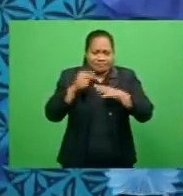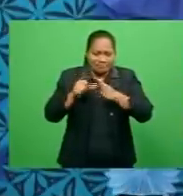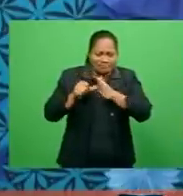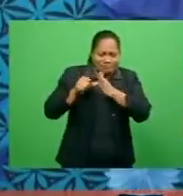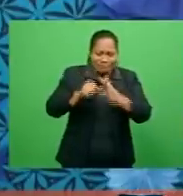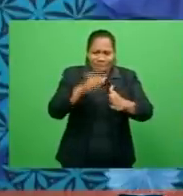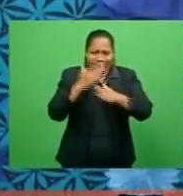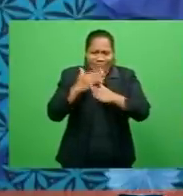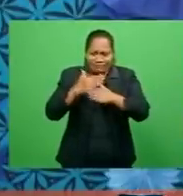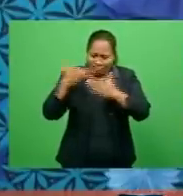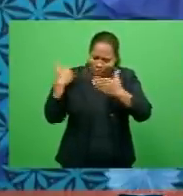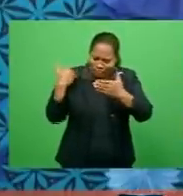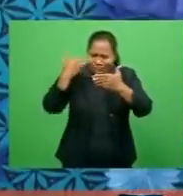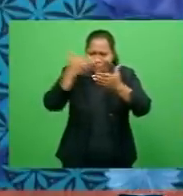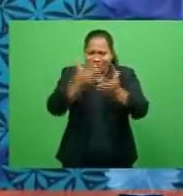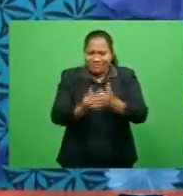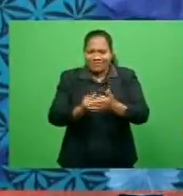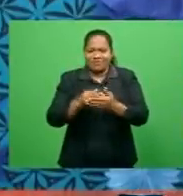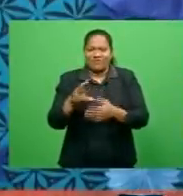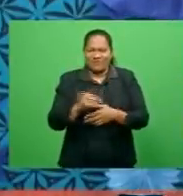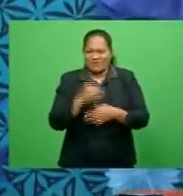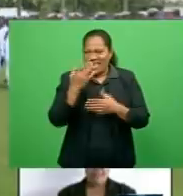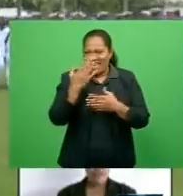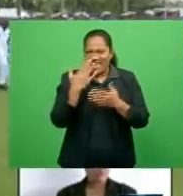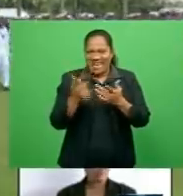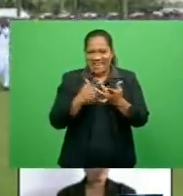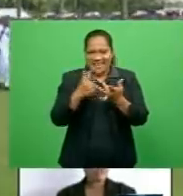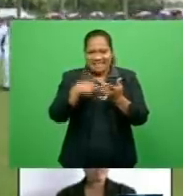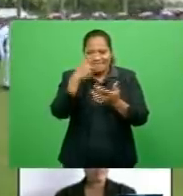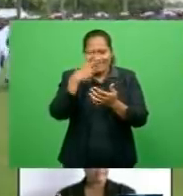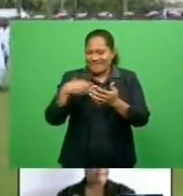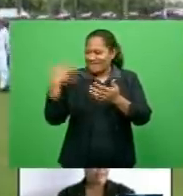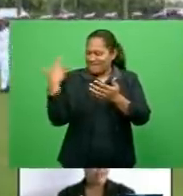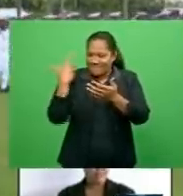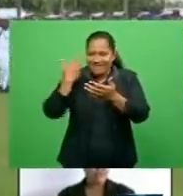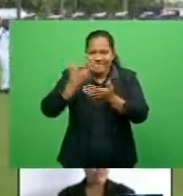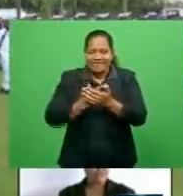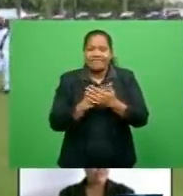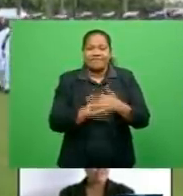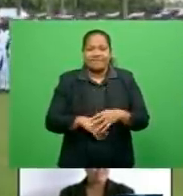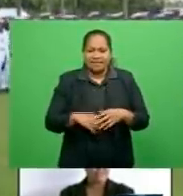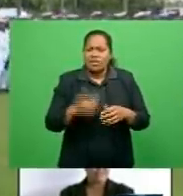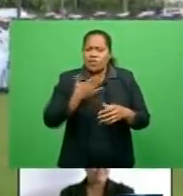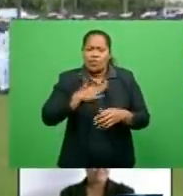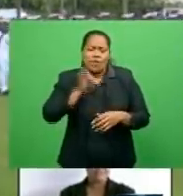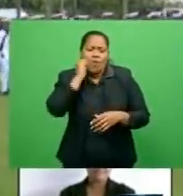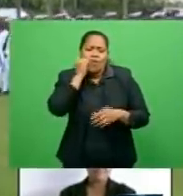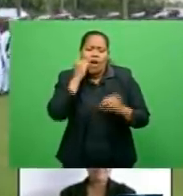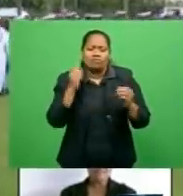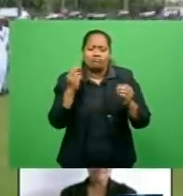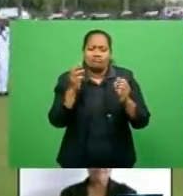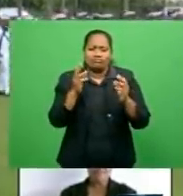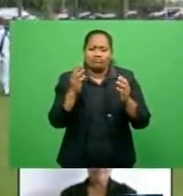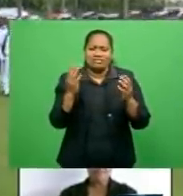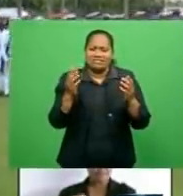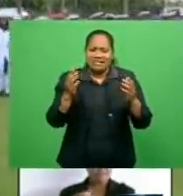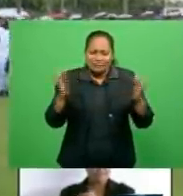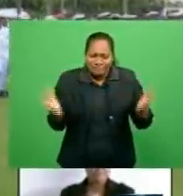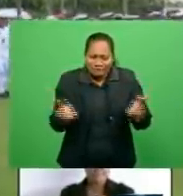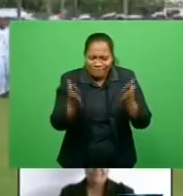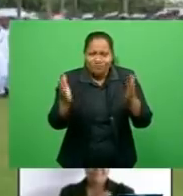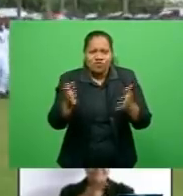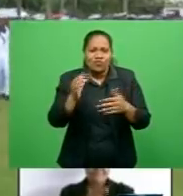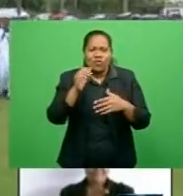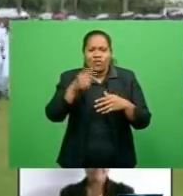wish to extend my very warm wishes and luck to all the people in this country for the